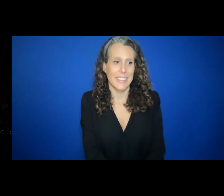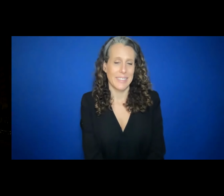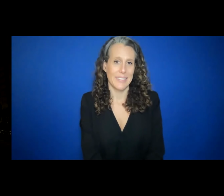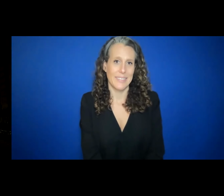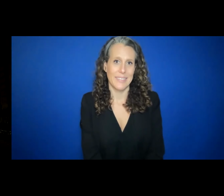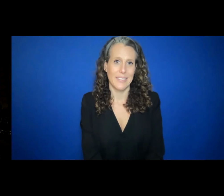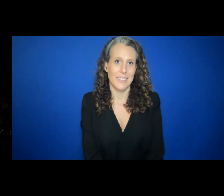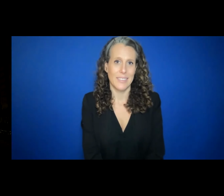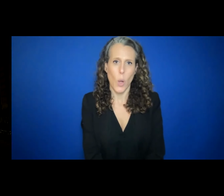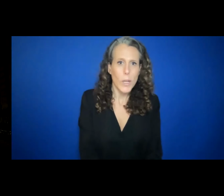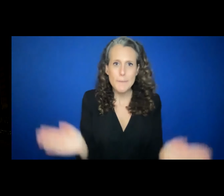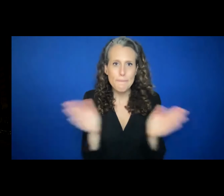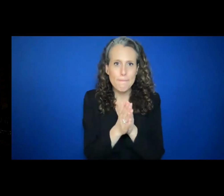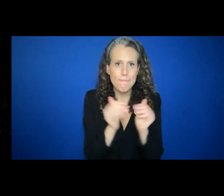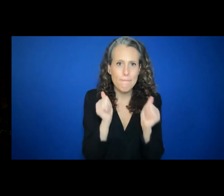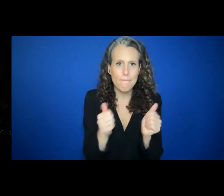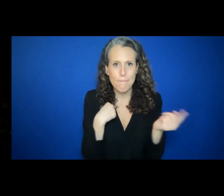Okay, I'm back in business.